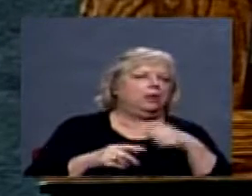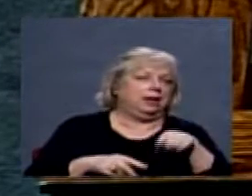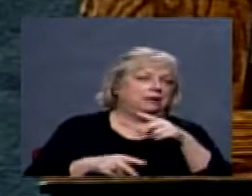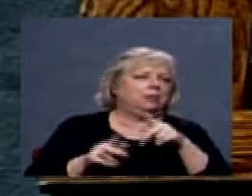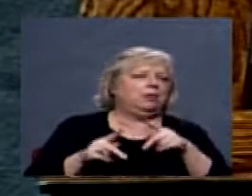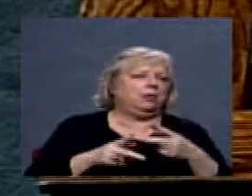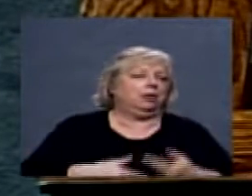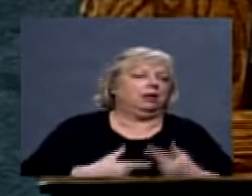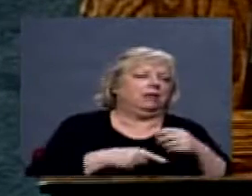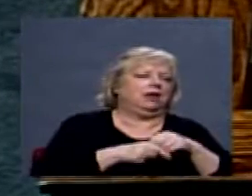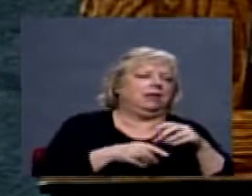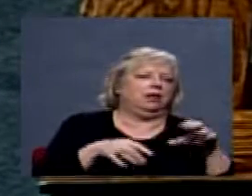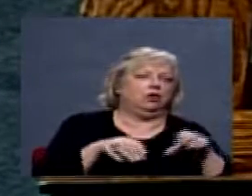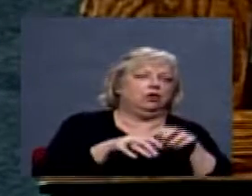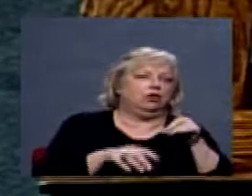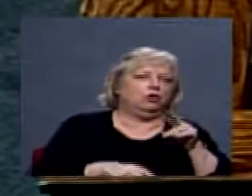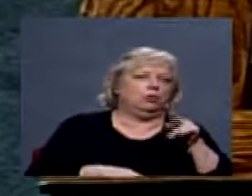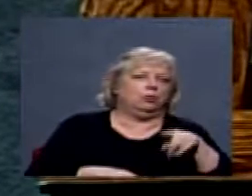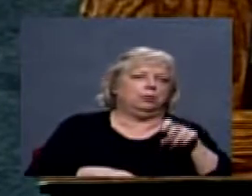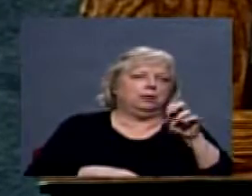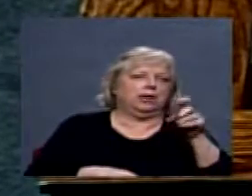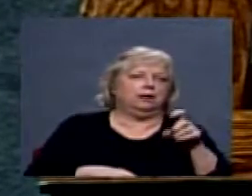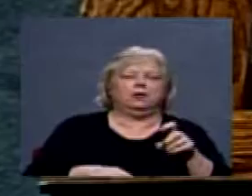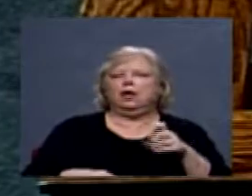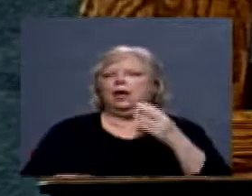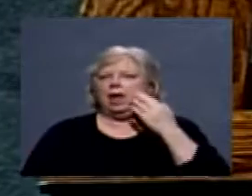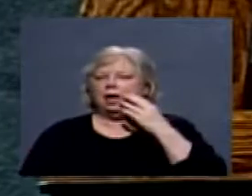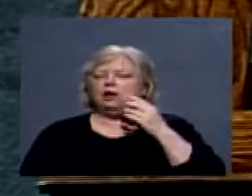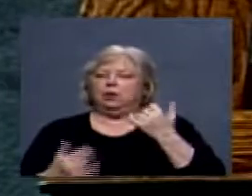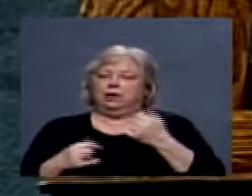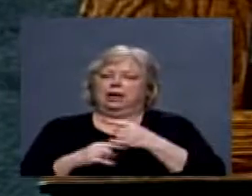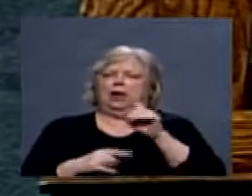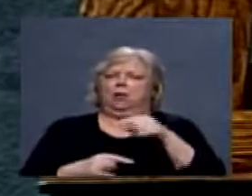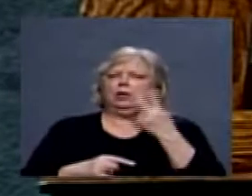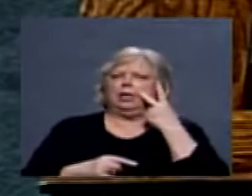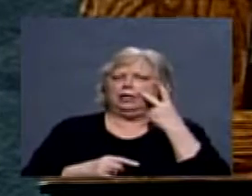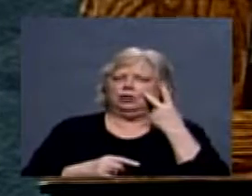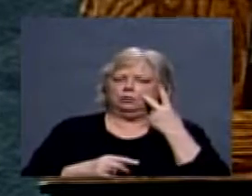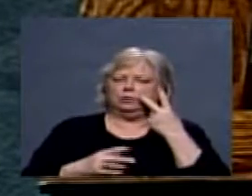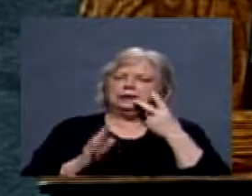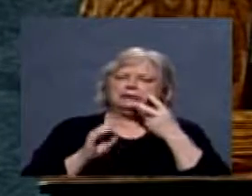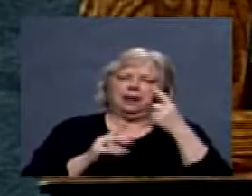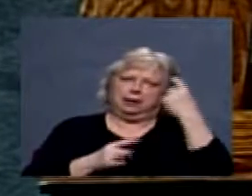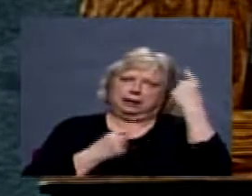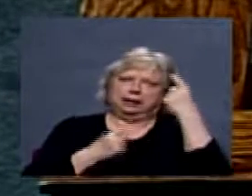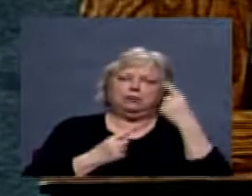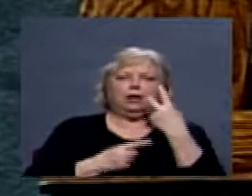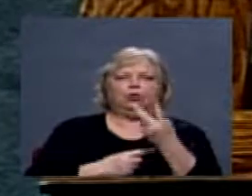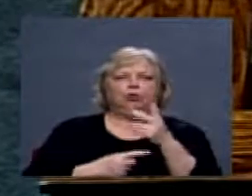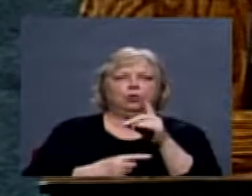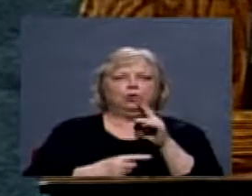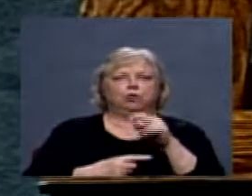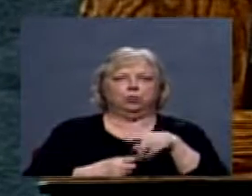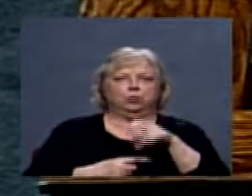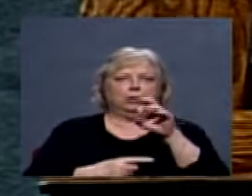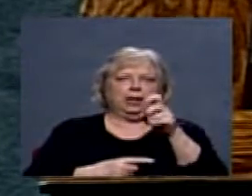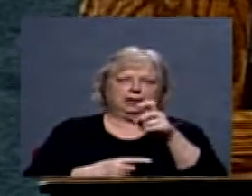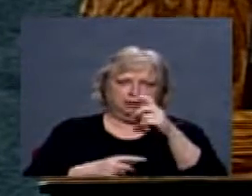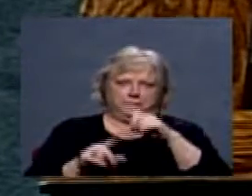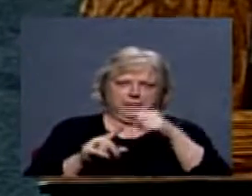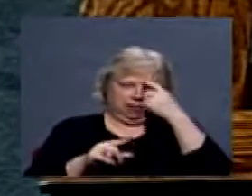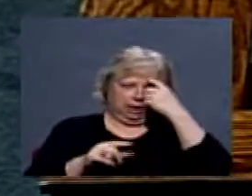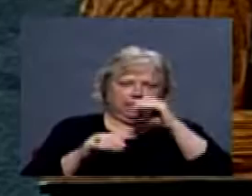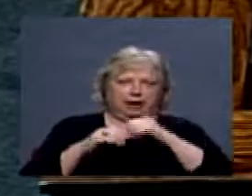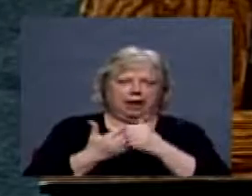duplexes. I know that you're just looking at 2 duplexes today, but please consider how this has incrementally affected this